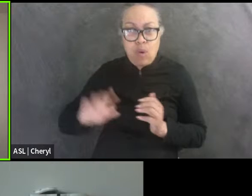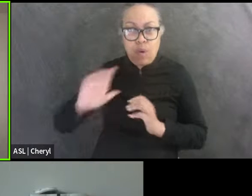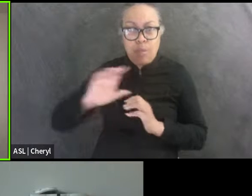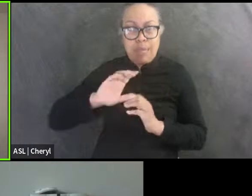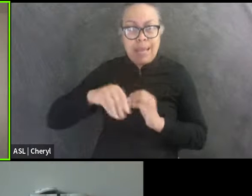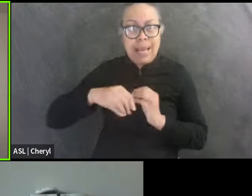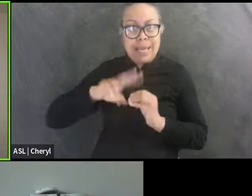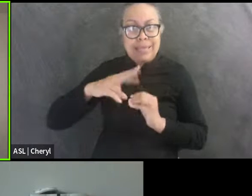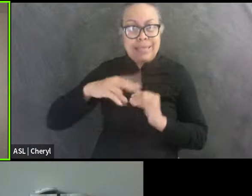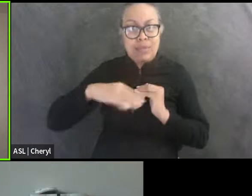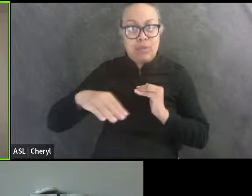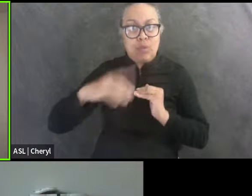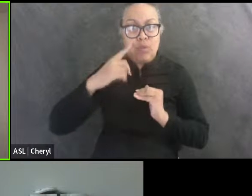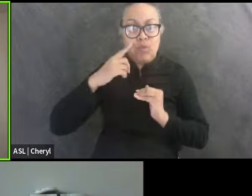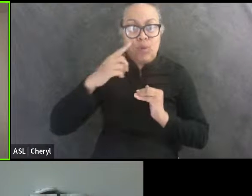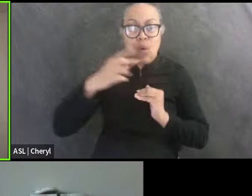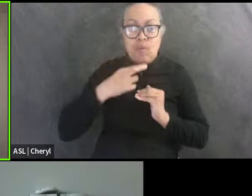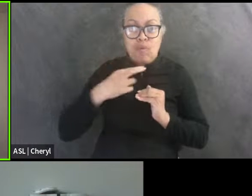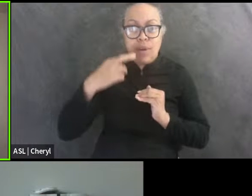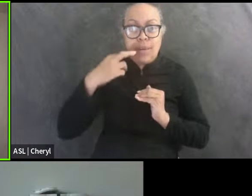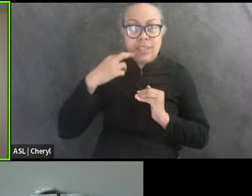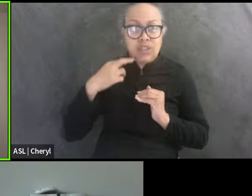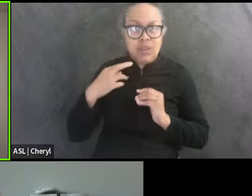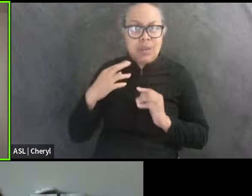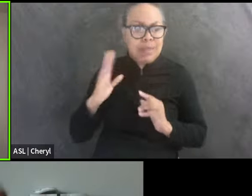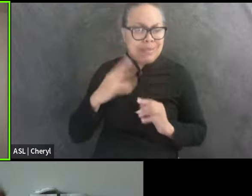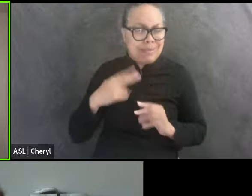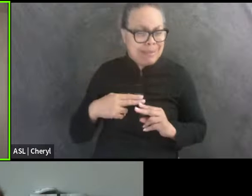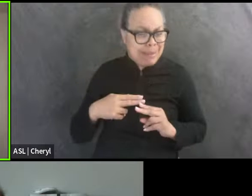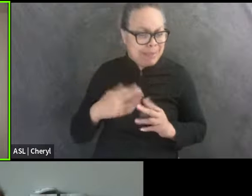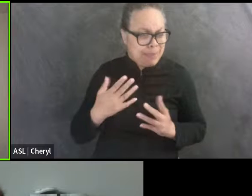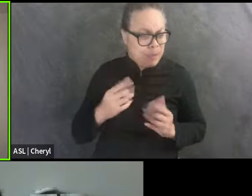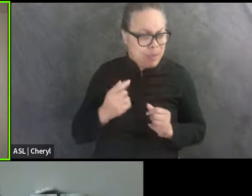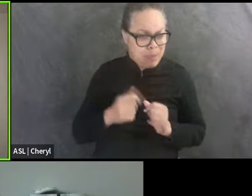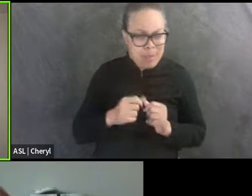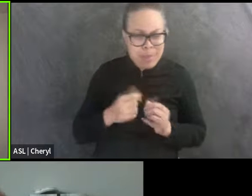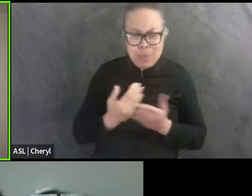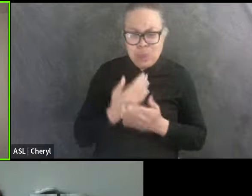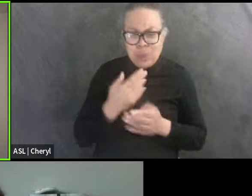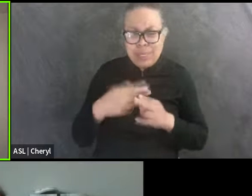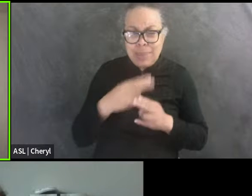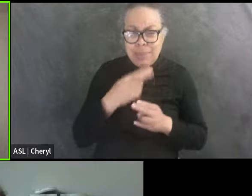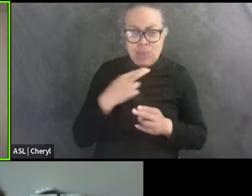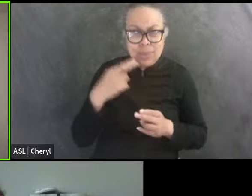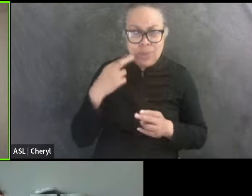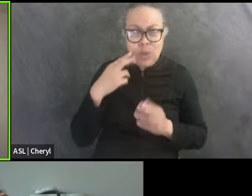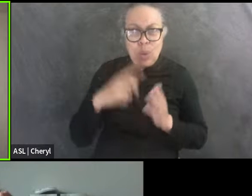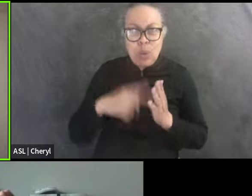at what was formerly Big Chiefs, and I forget now the name of the new restaurant's going to become.